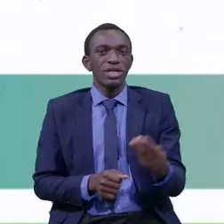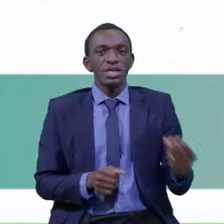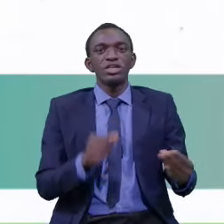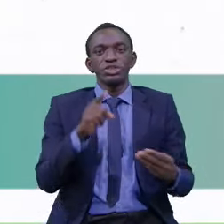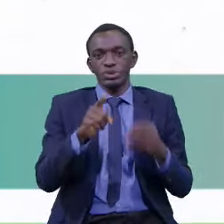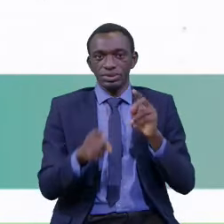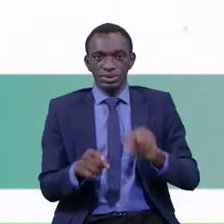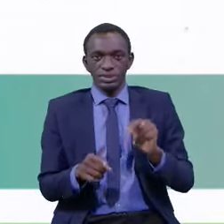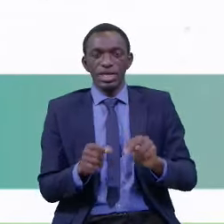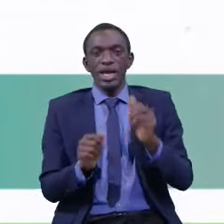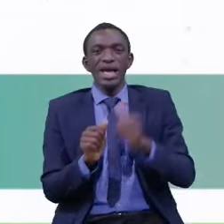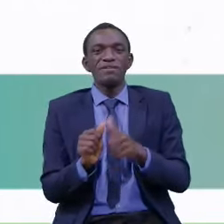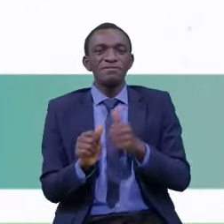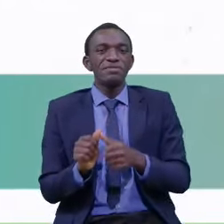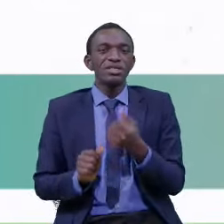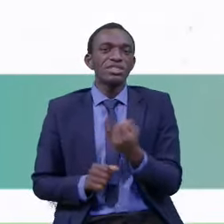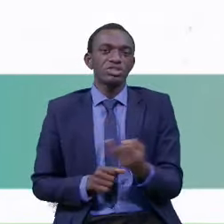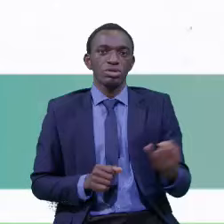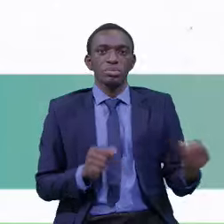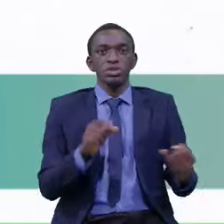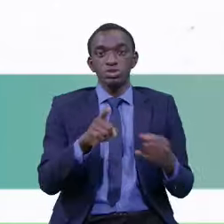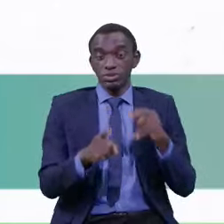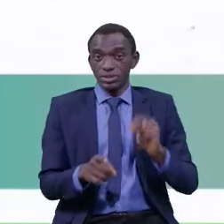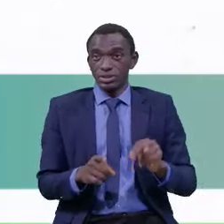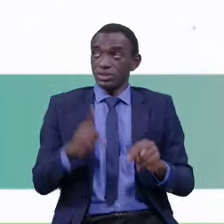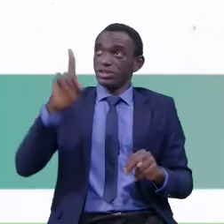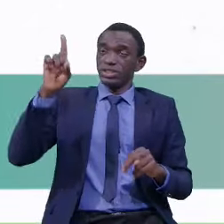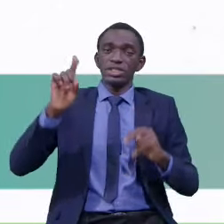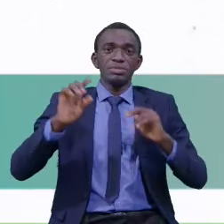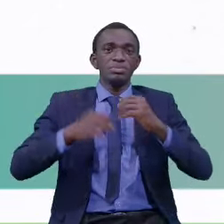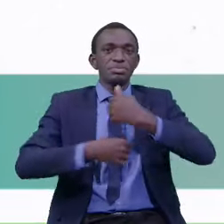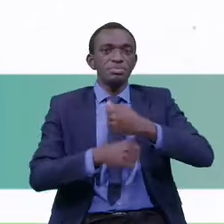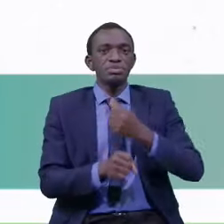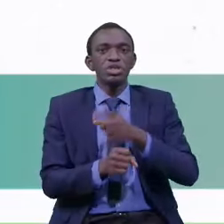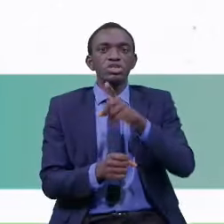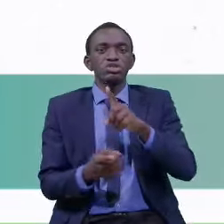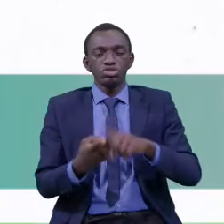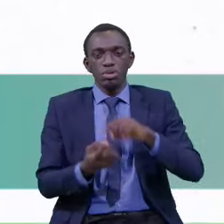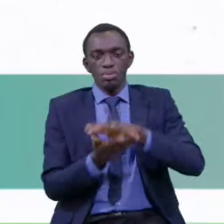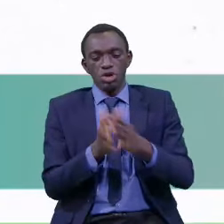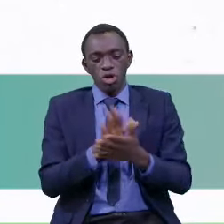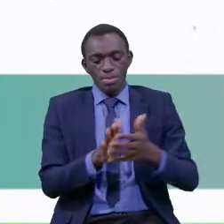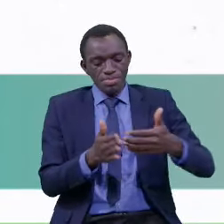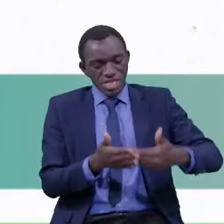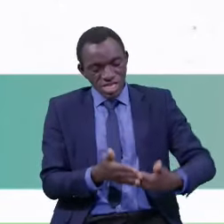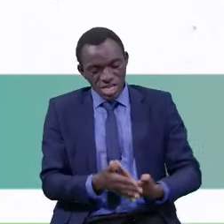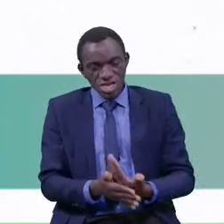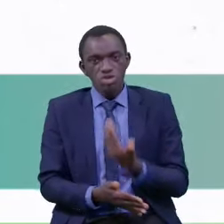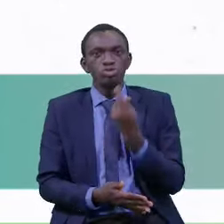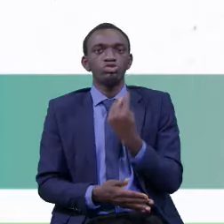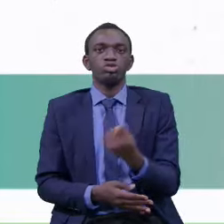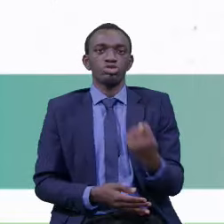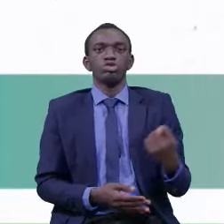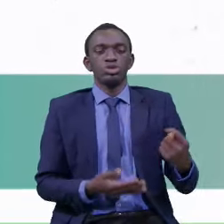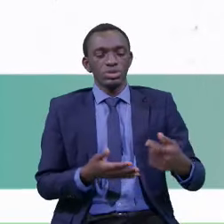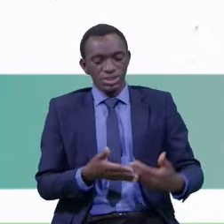instrument you need, and he makes you a renewed tool, a renewed instrument